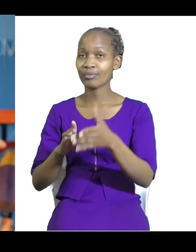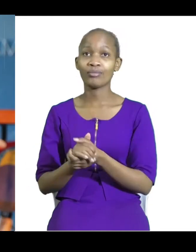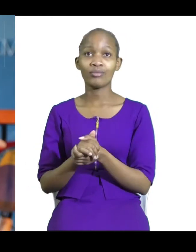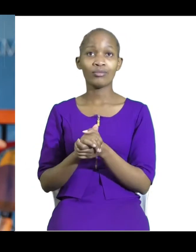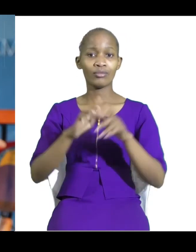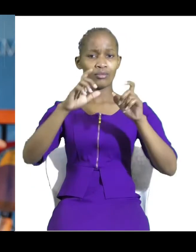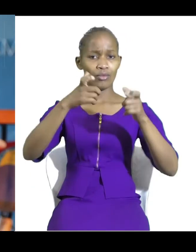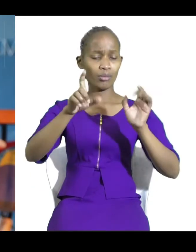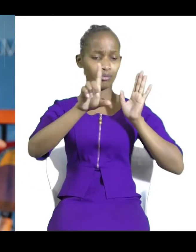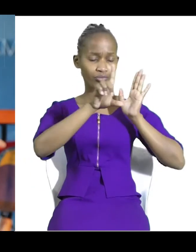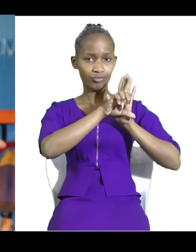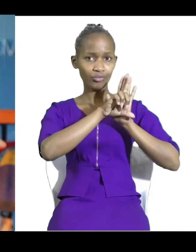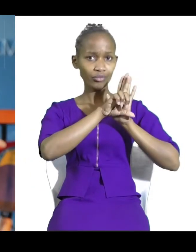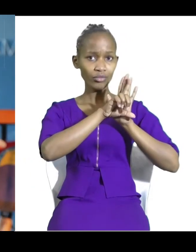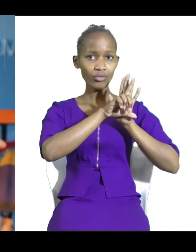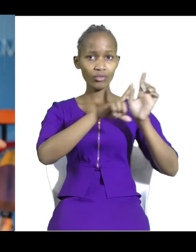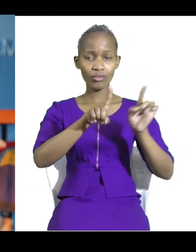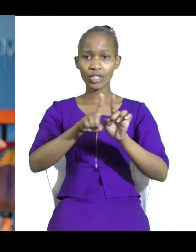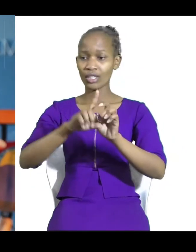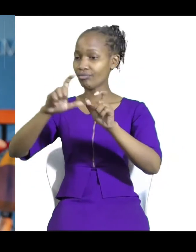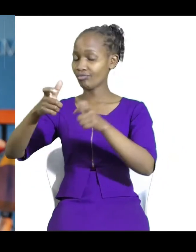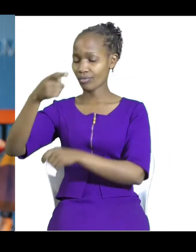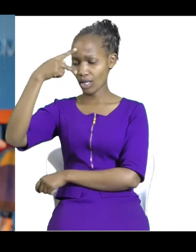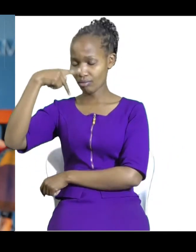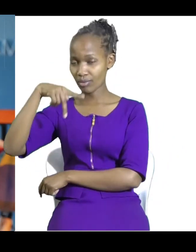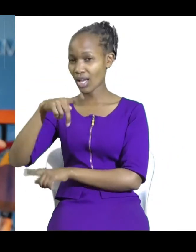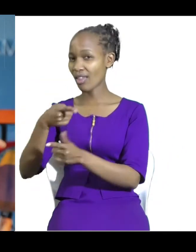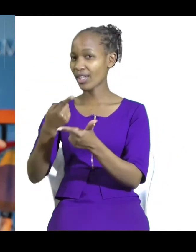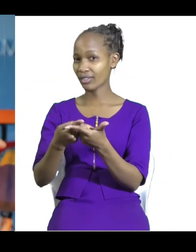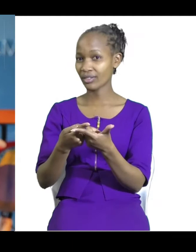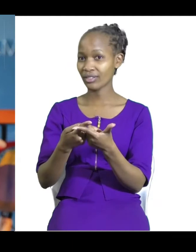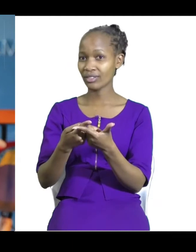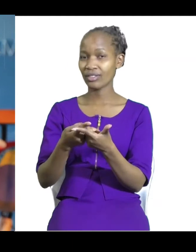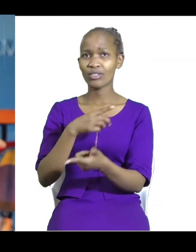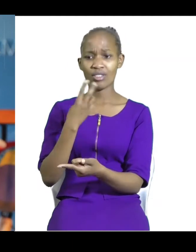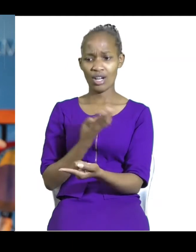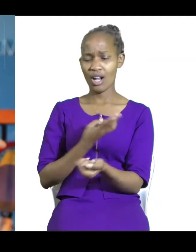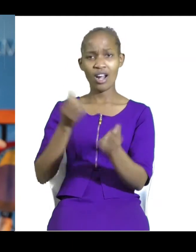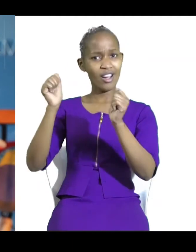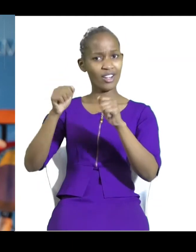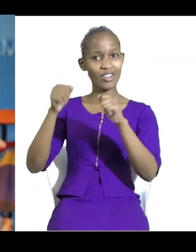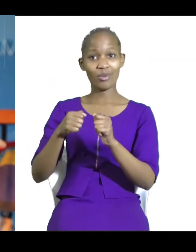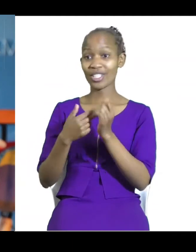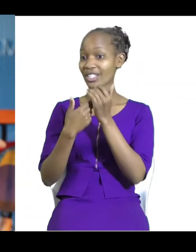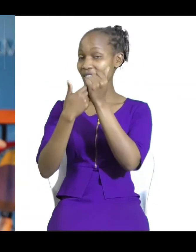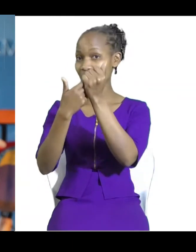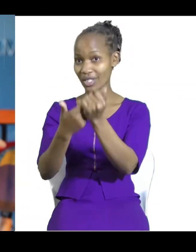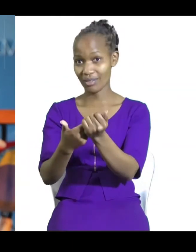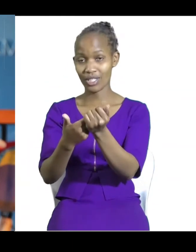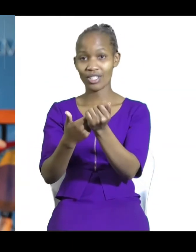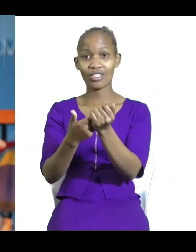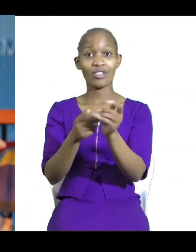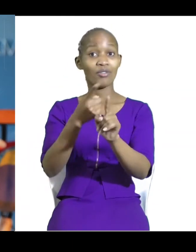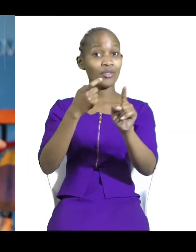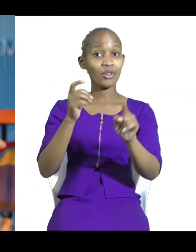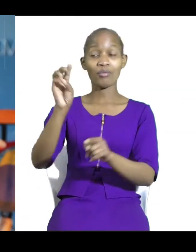media laws, probably, and the media policies. Then from there, we were able to get now partnership from people like